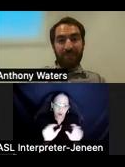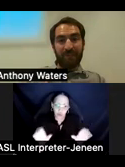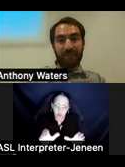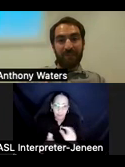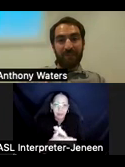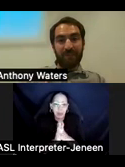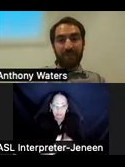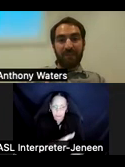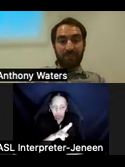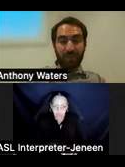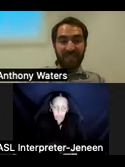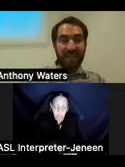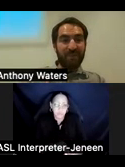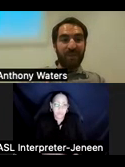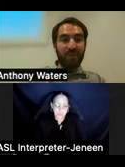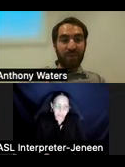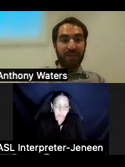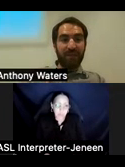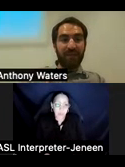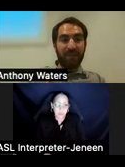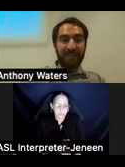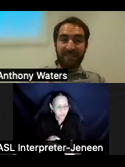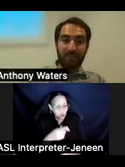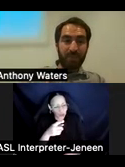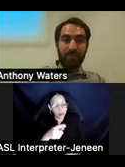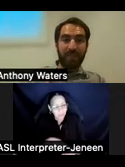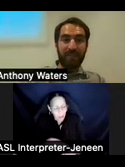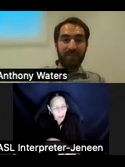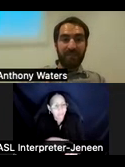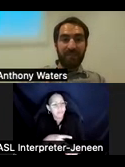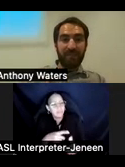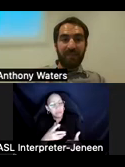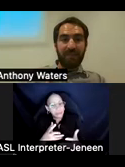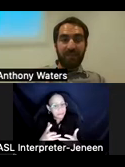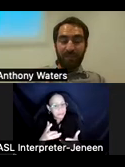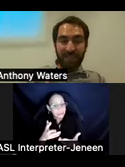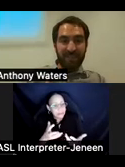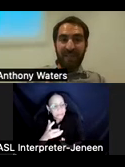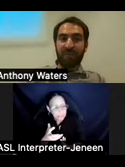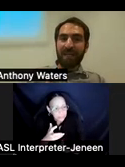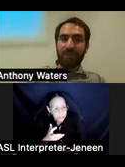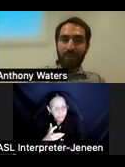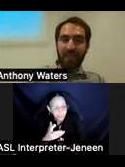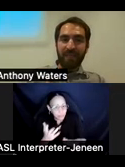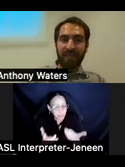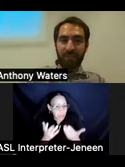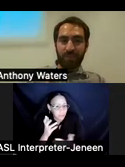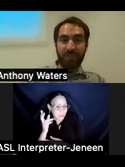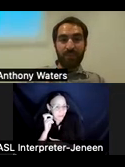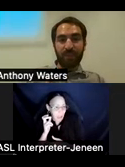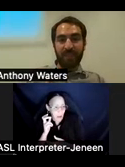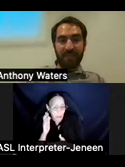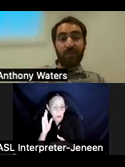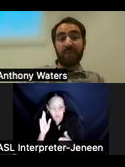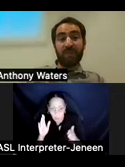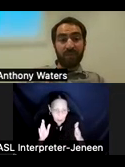it becomes. The first time you read through it, you might stumble a little bit. You might sound kind of robotic. Have you wished